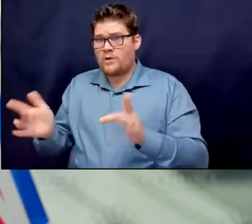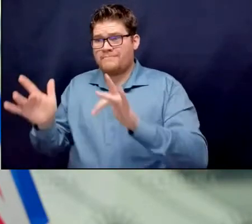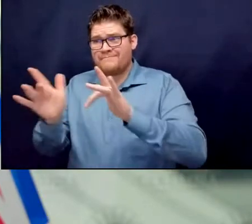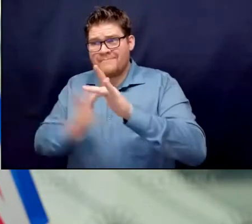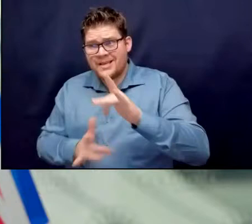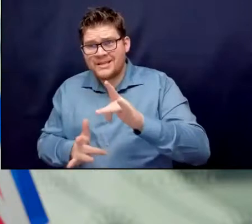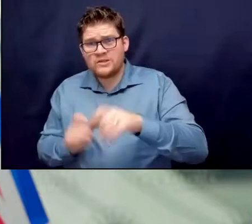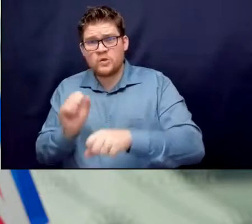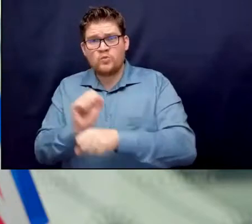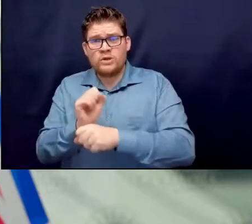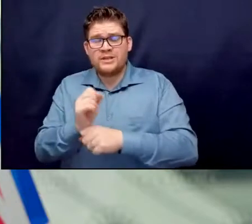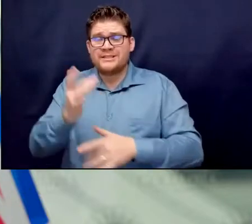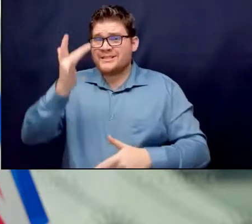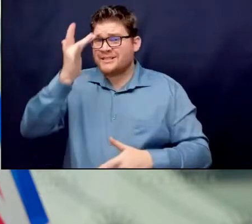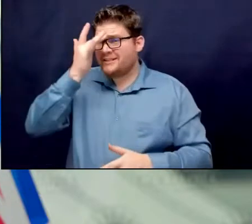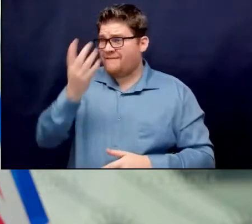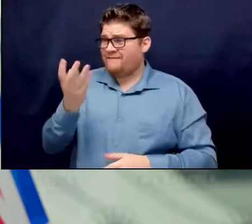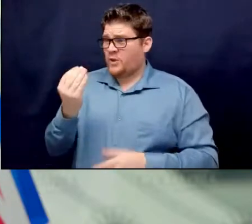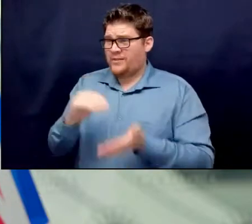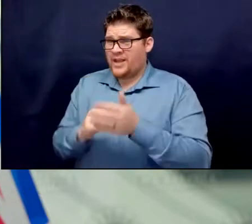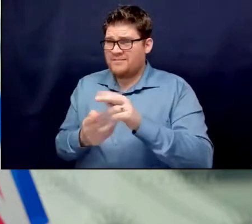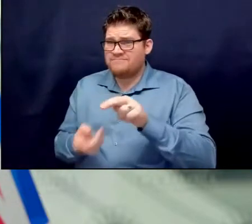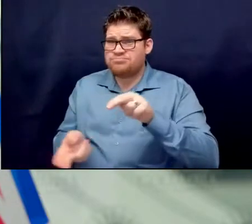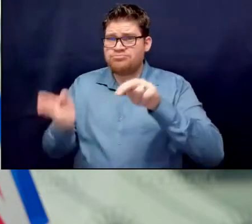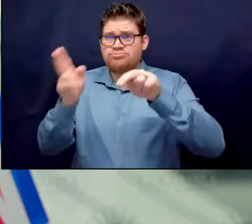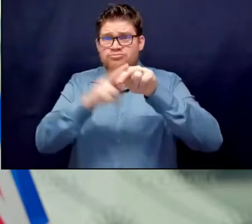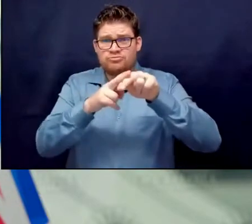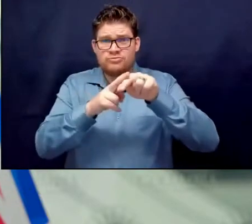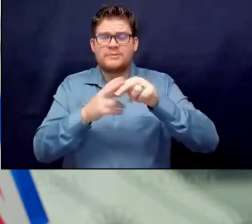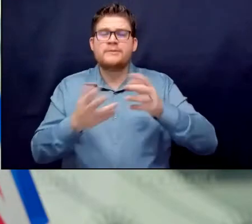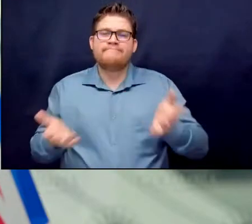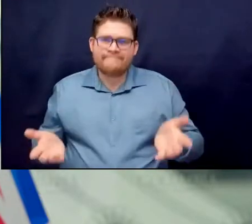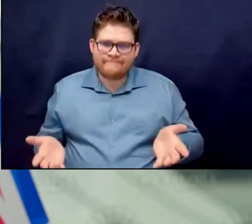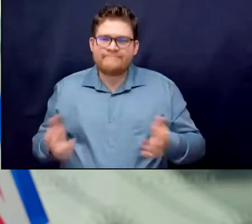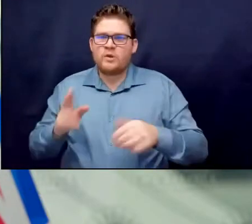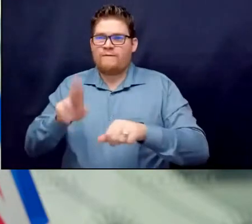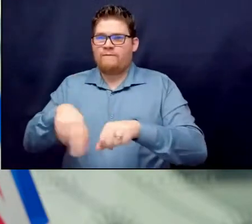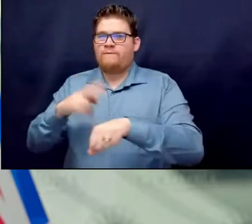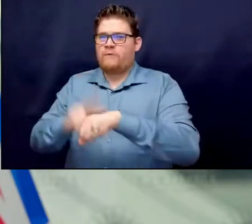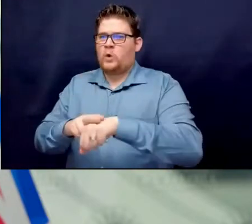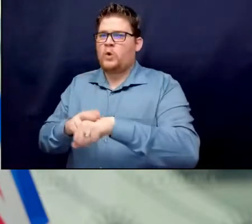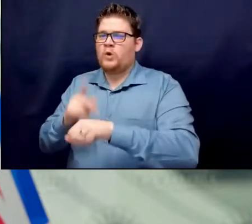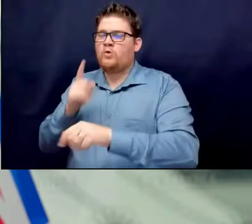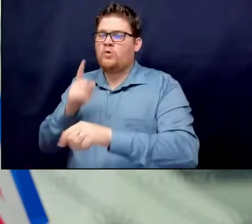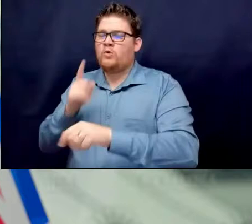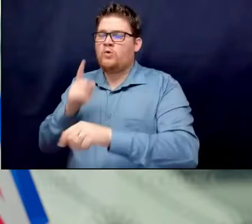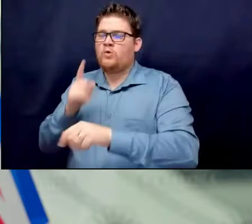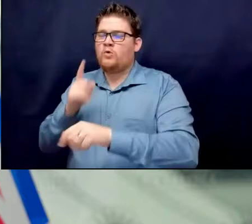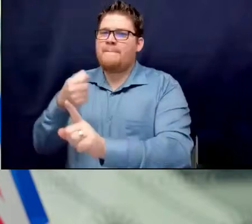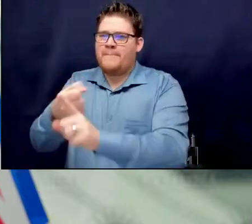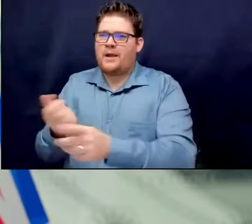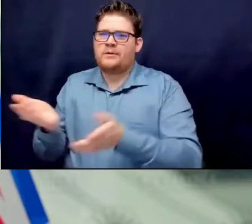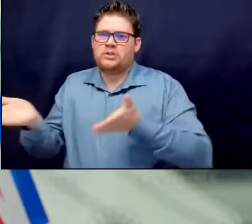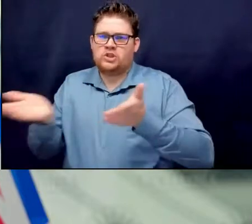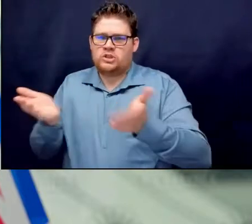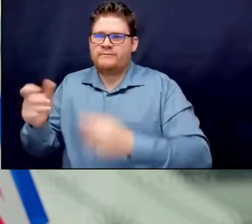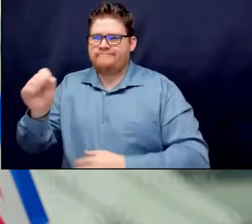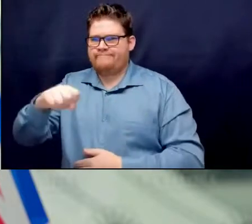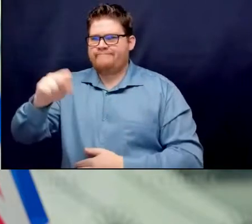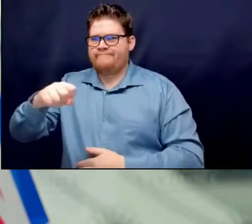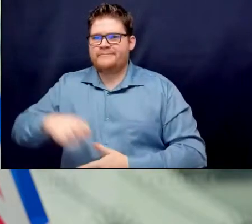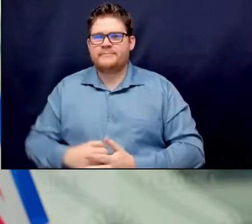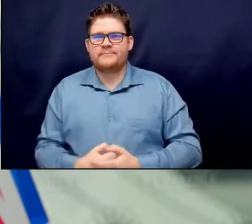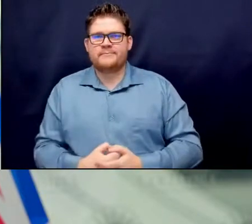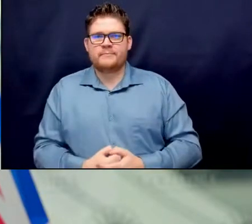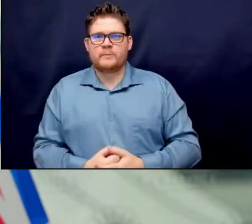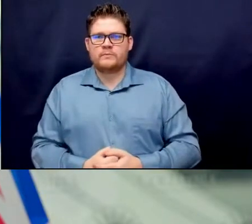the amount of care you can do. And that's why we're taking action under our surge plans every single day to do that. Our